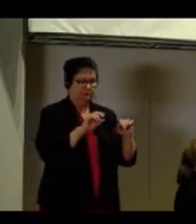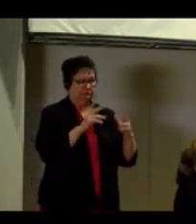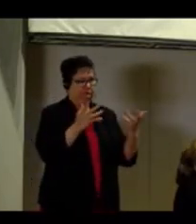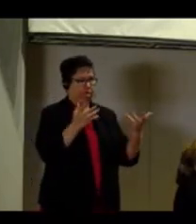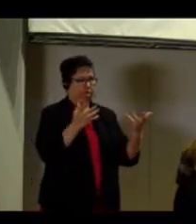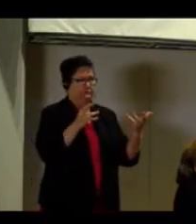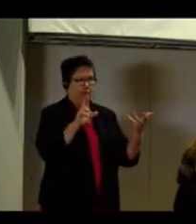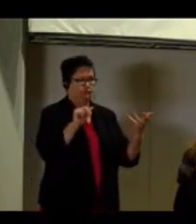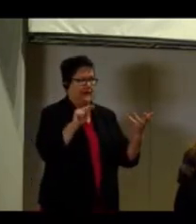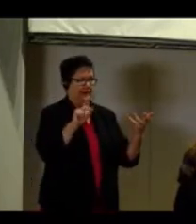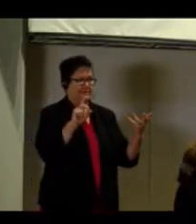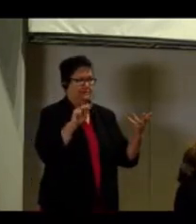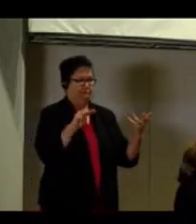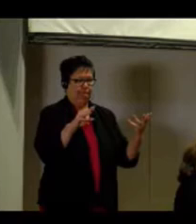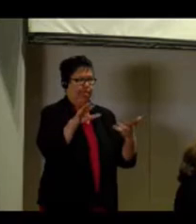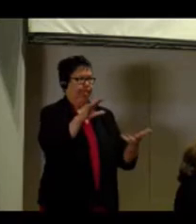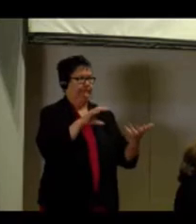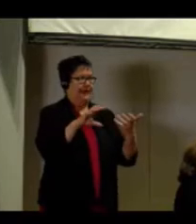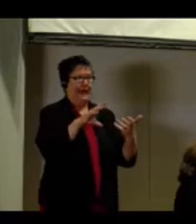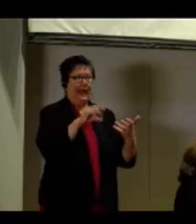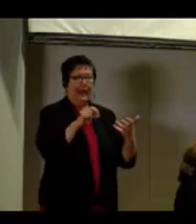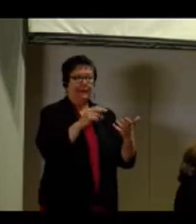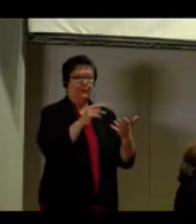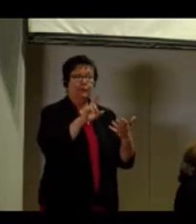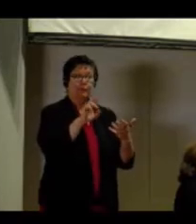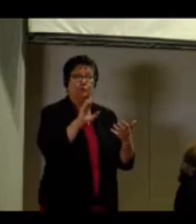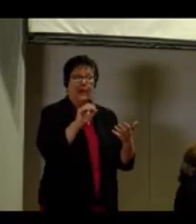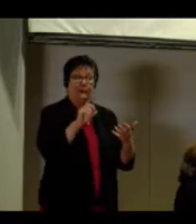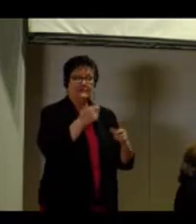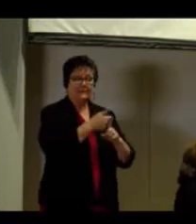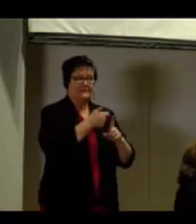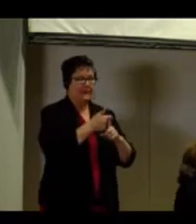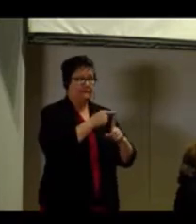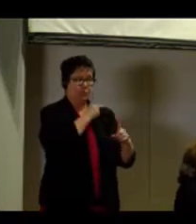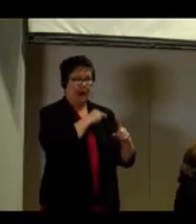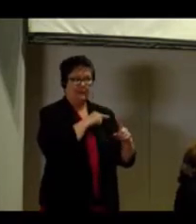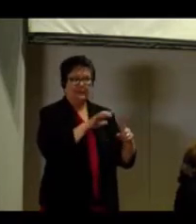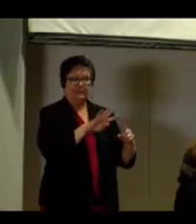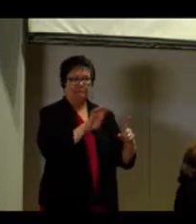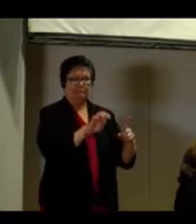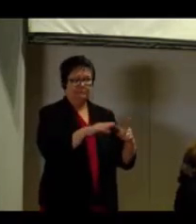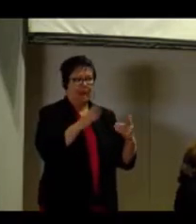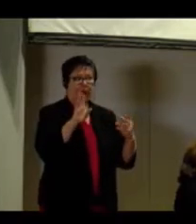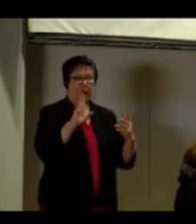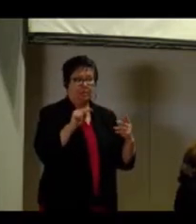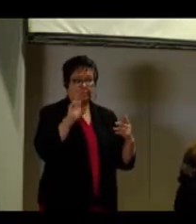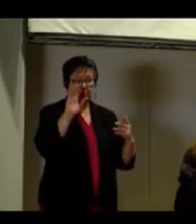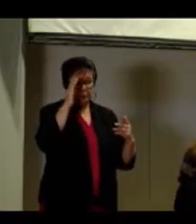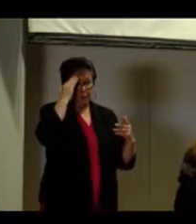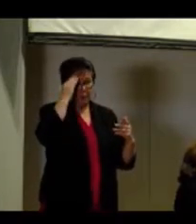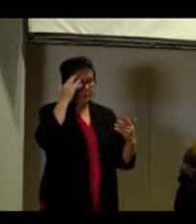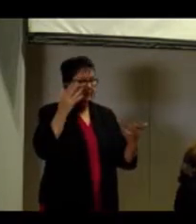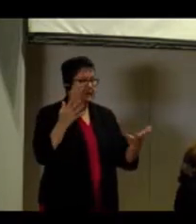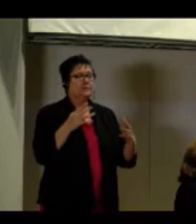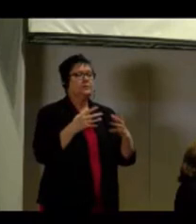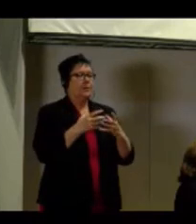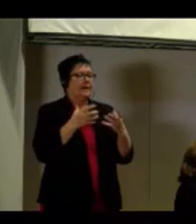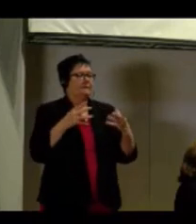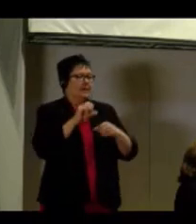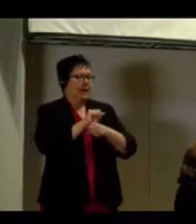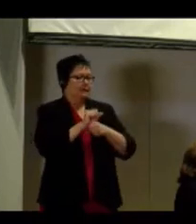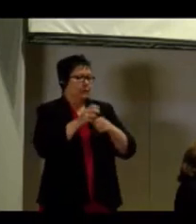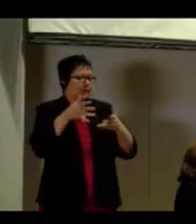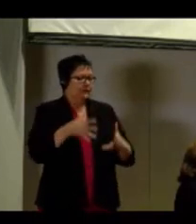records are of unknown quality. So I think there's a long way to go as a community, and I know certainly both of these natural